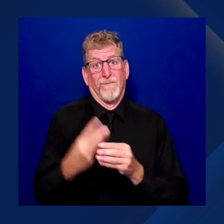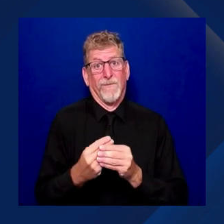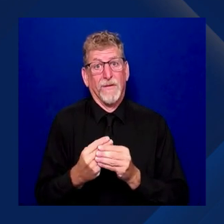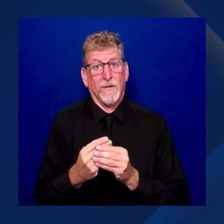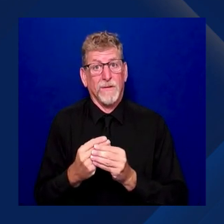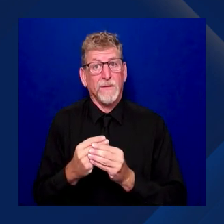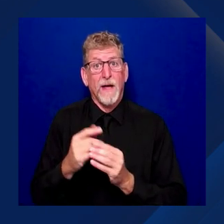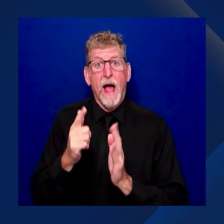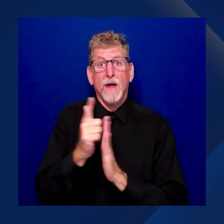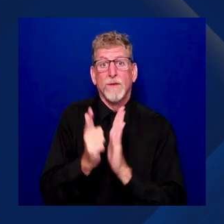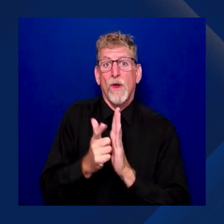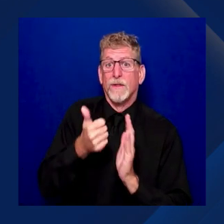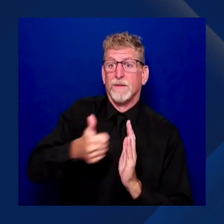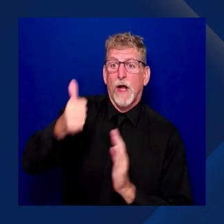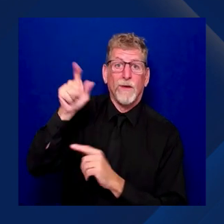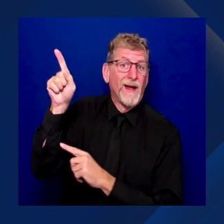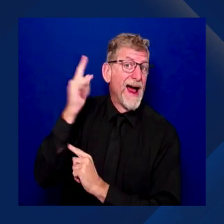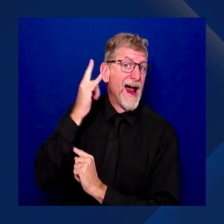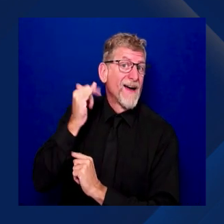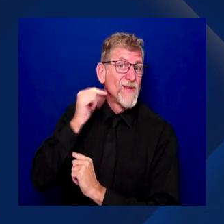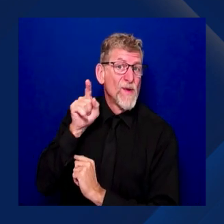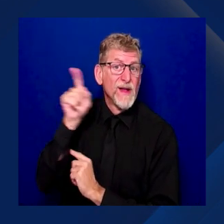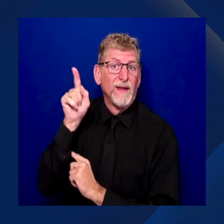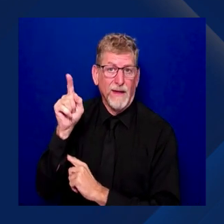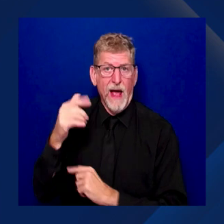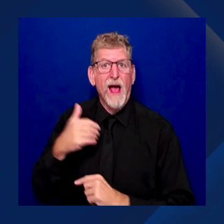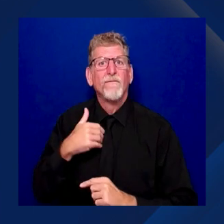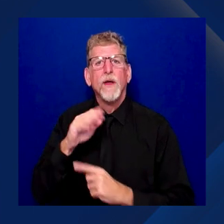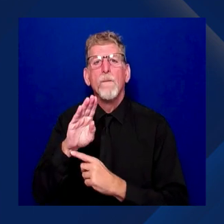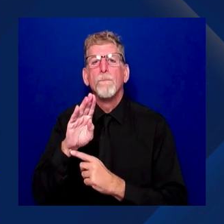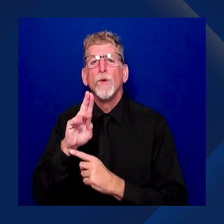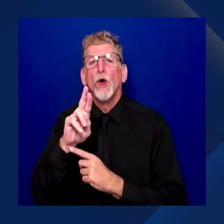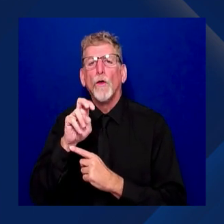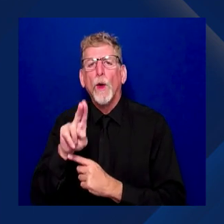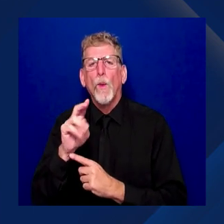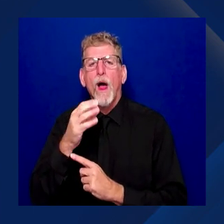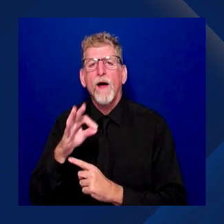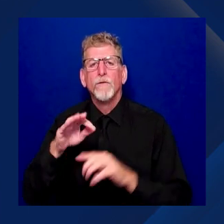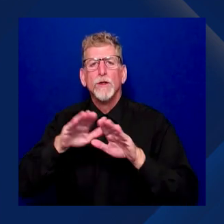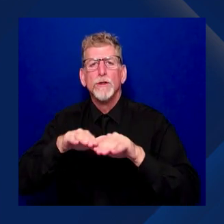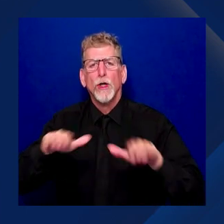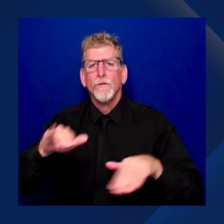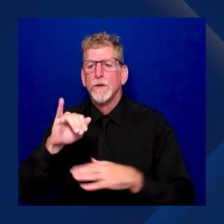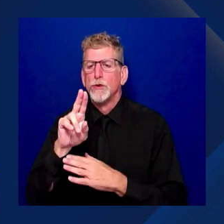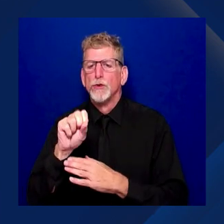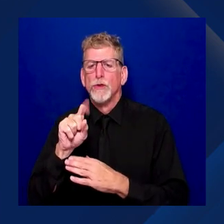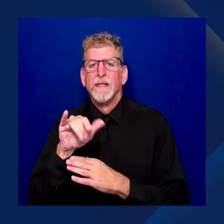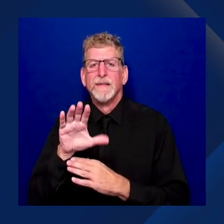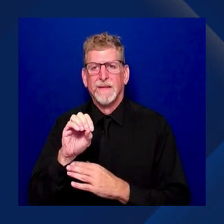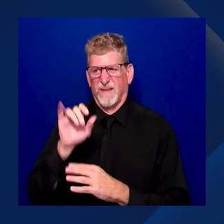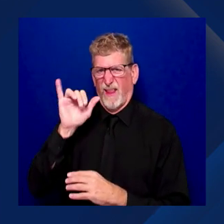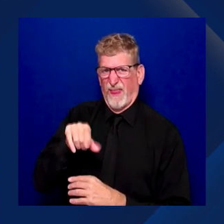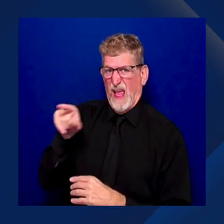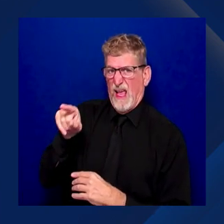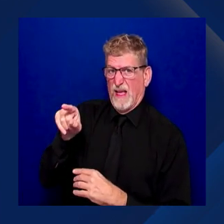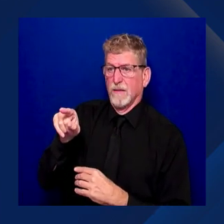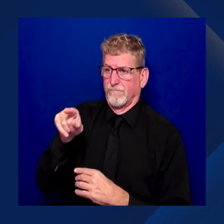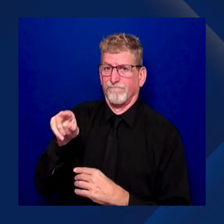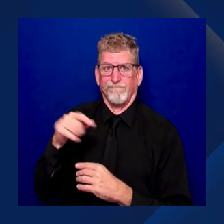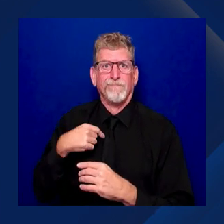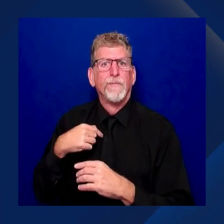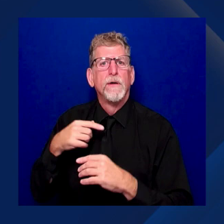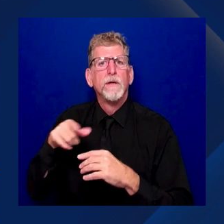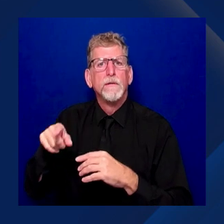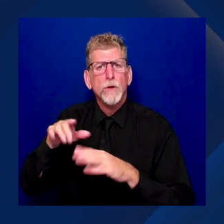I established the Bureau of Children's Justice to prioritize the needs of our children and their parents and to